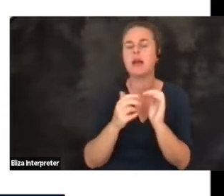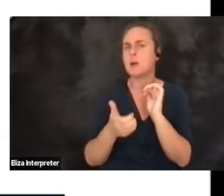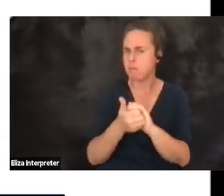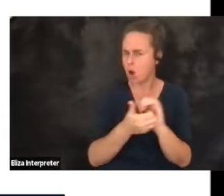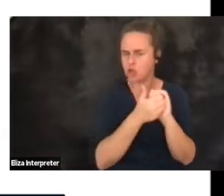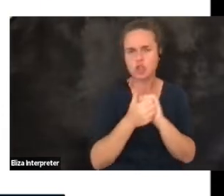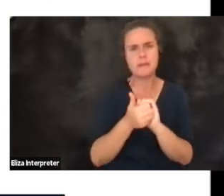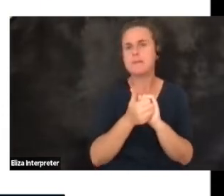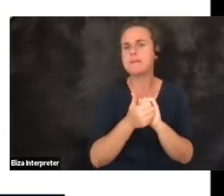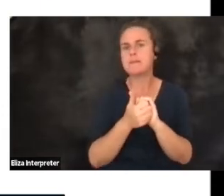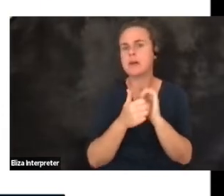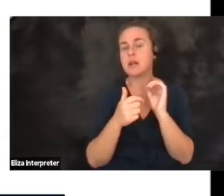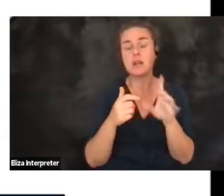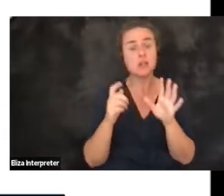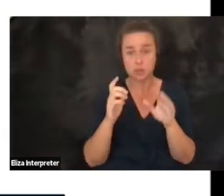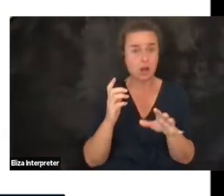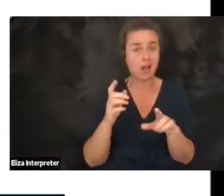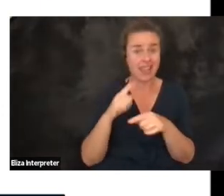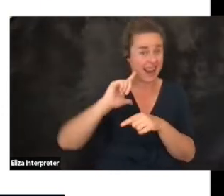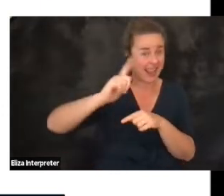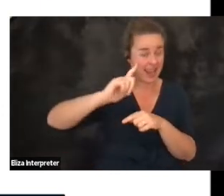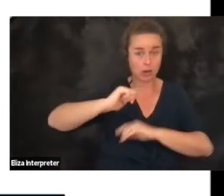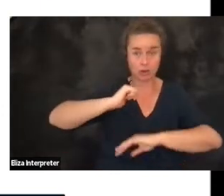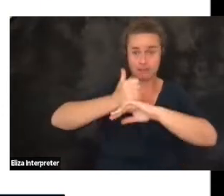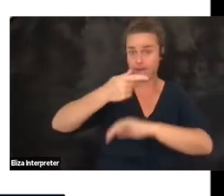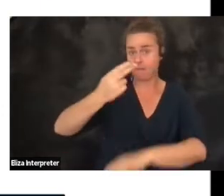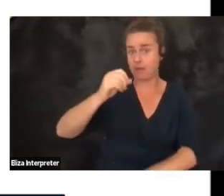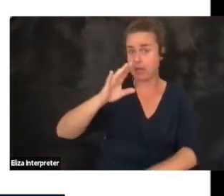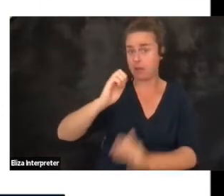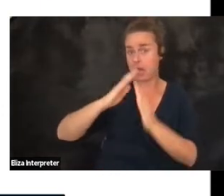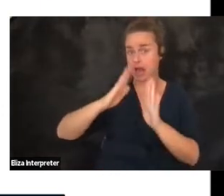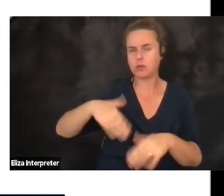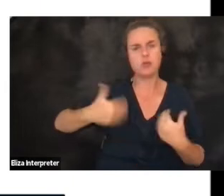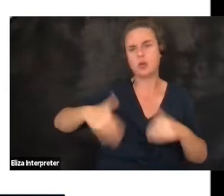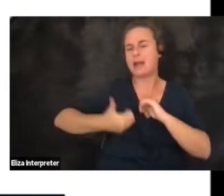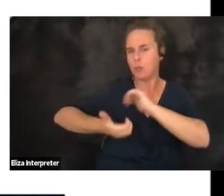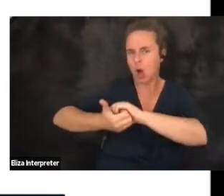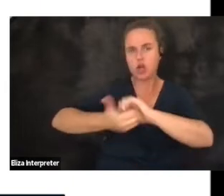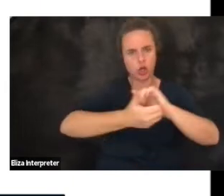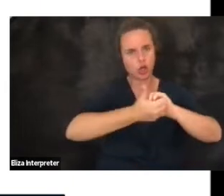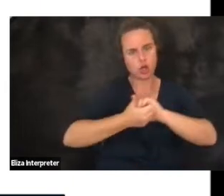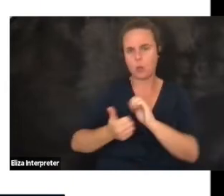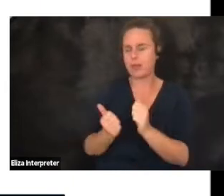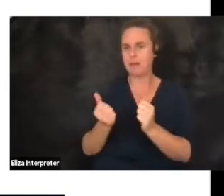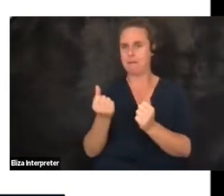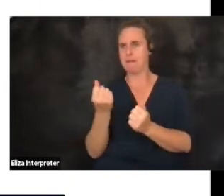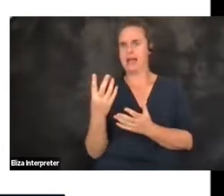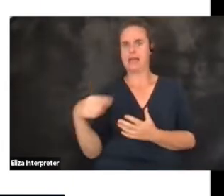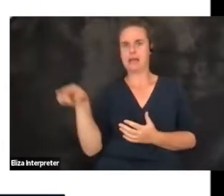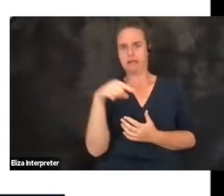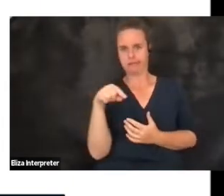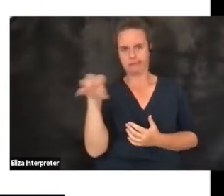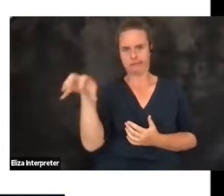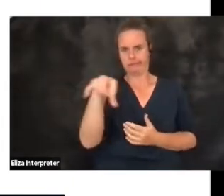in order to get Phoebe House built, for example, they had to have partners in doing